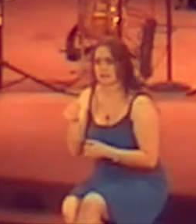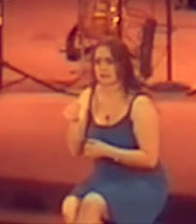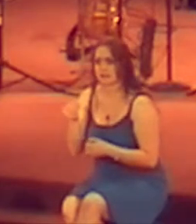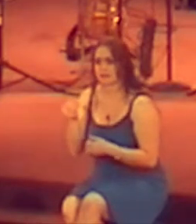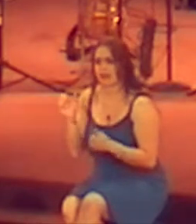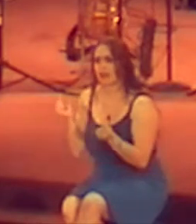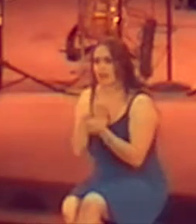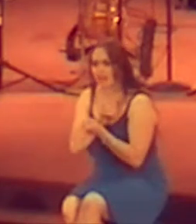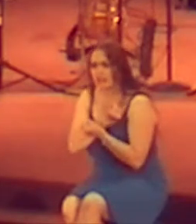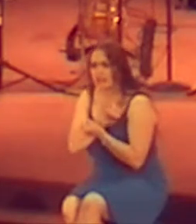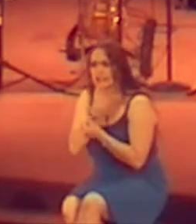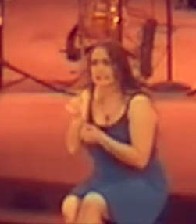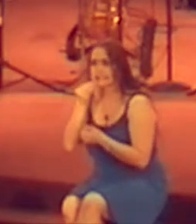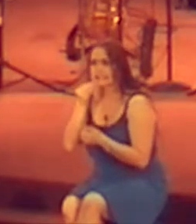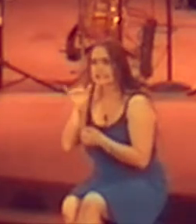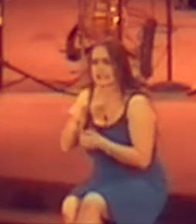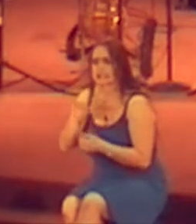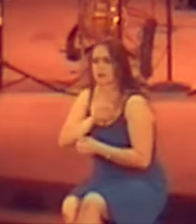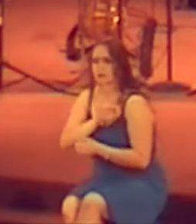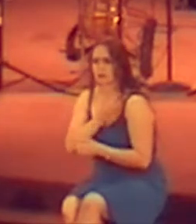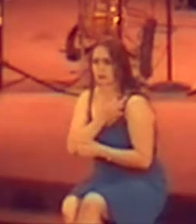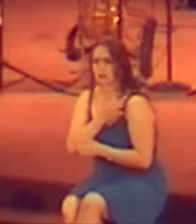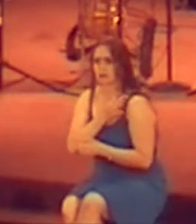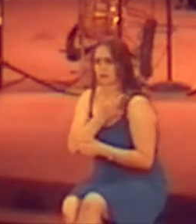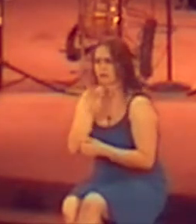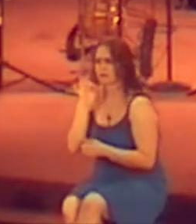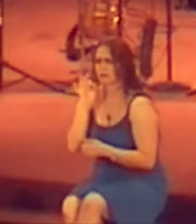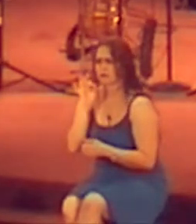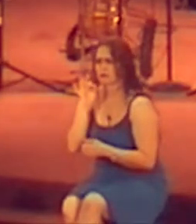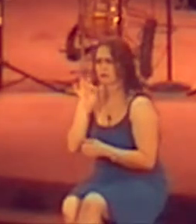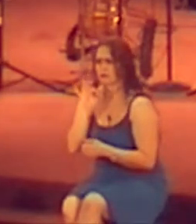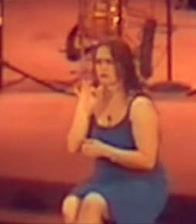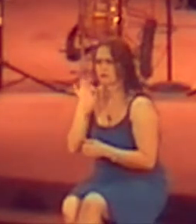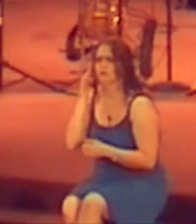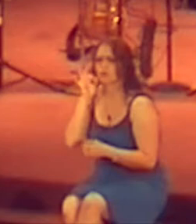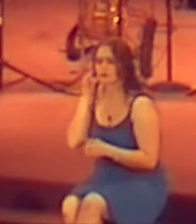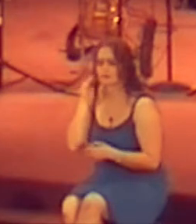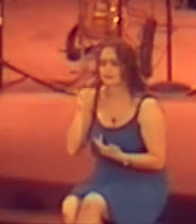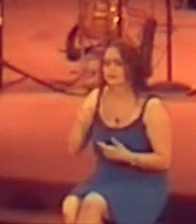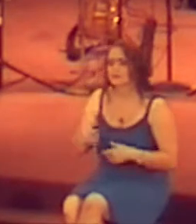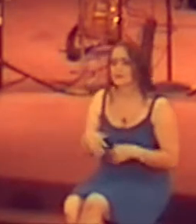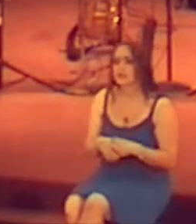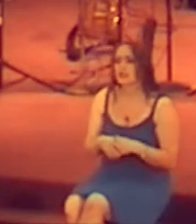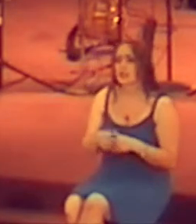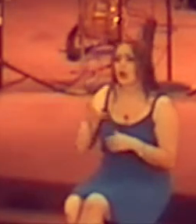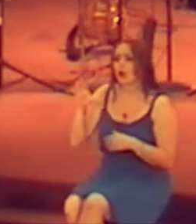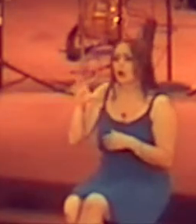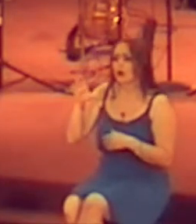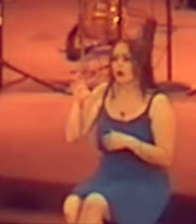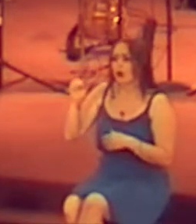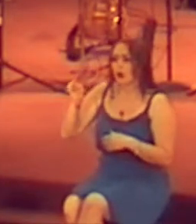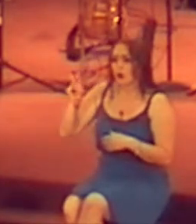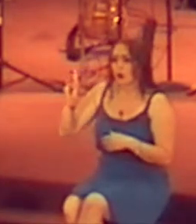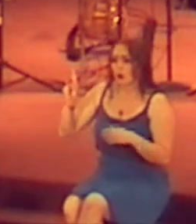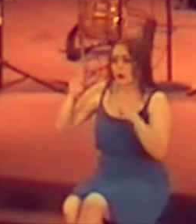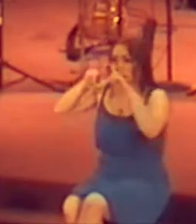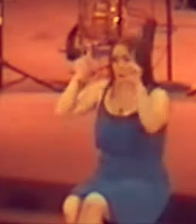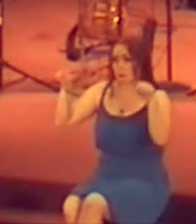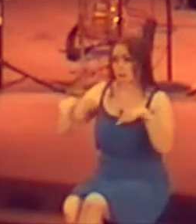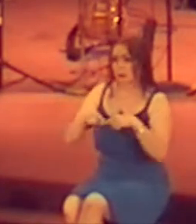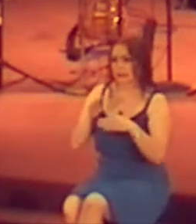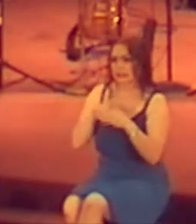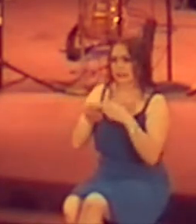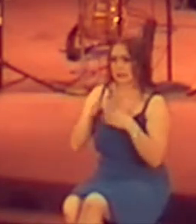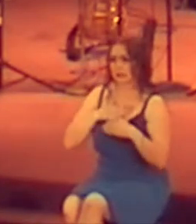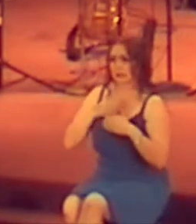most prized possession is a corkboard, and that corkboard sits in my office. That corkboard has notes, letters, encouraging photos, just